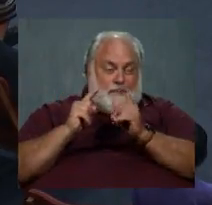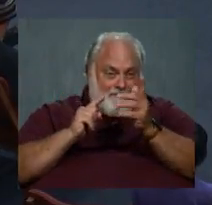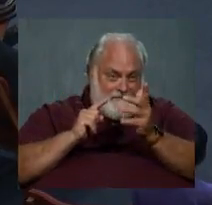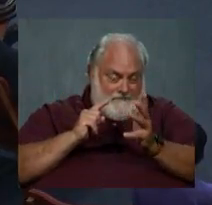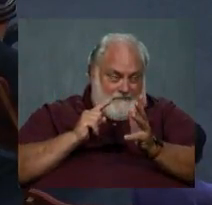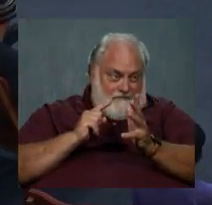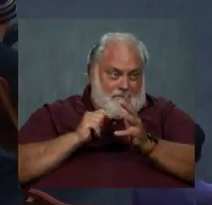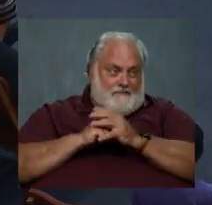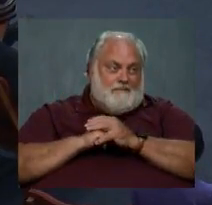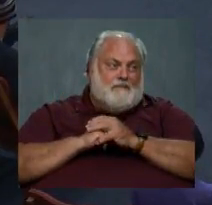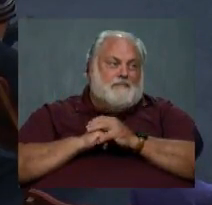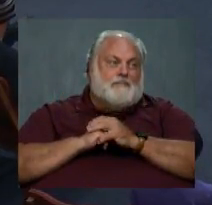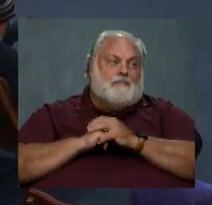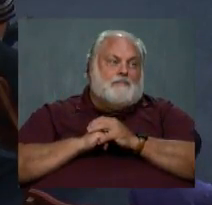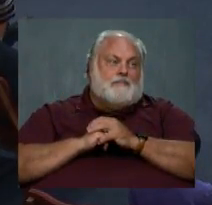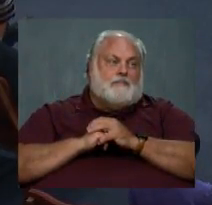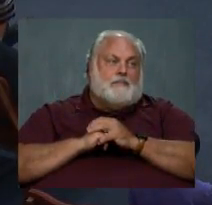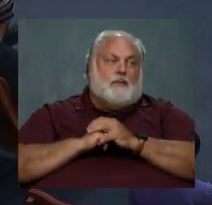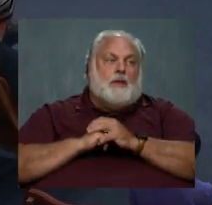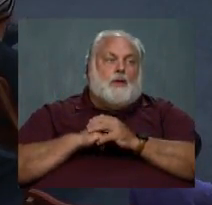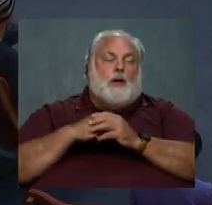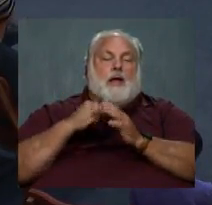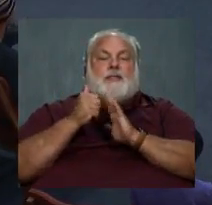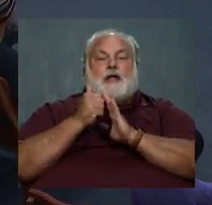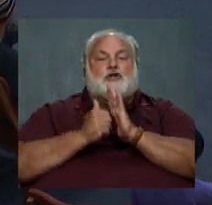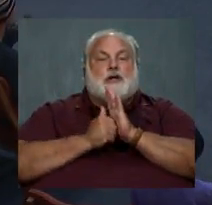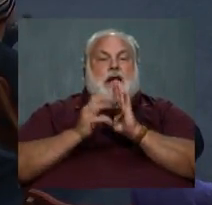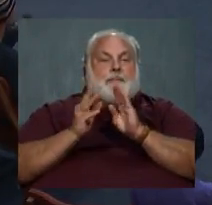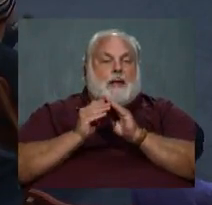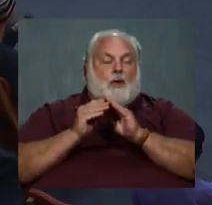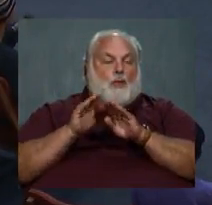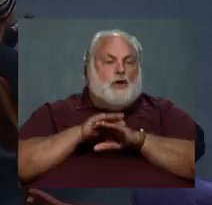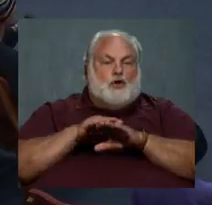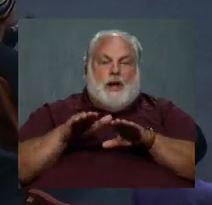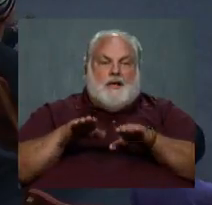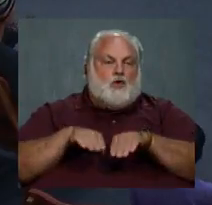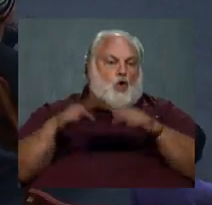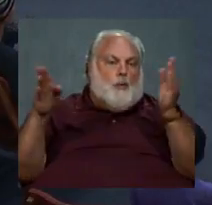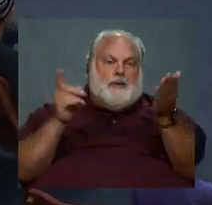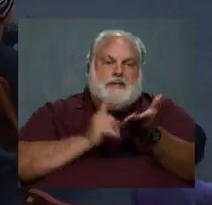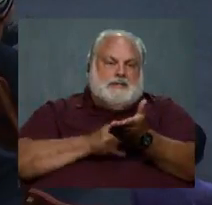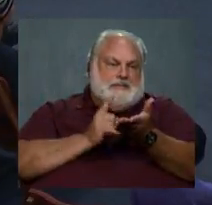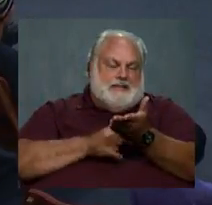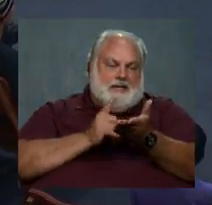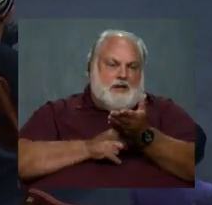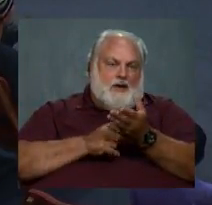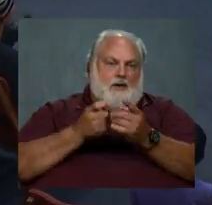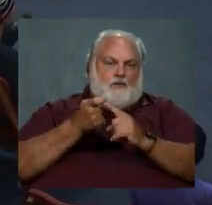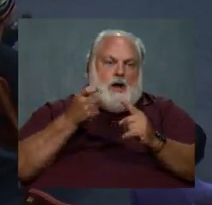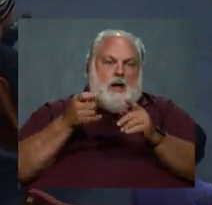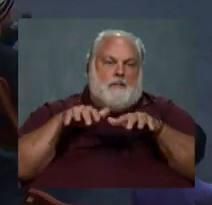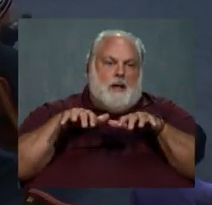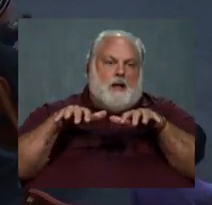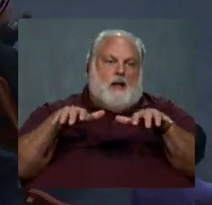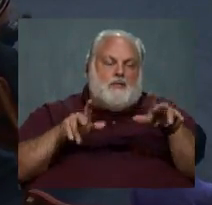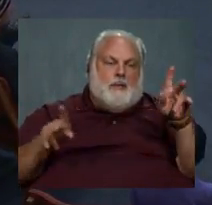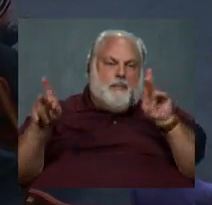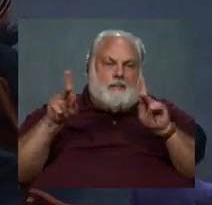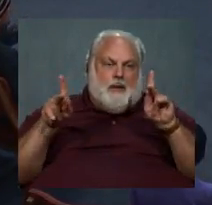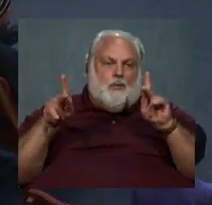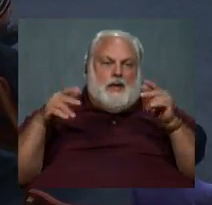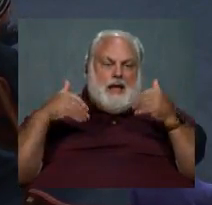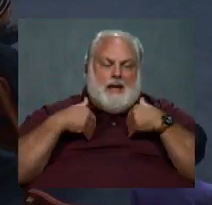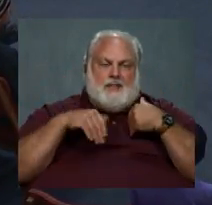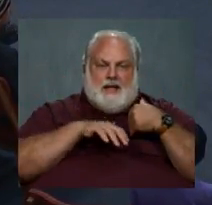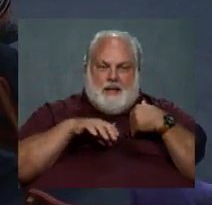please. What we do on these agenda meetings is we do not have a provision to hear from the public. We have